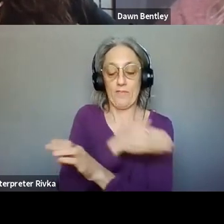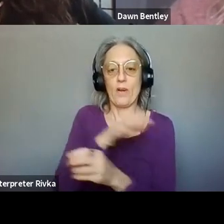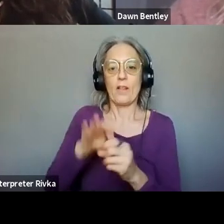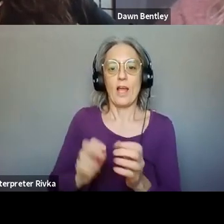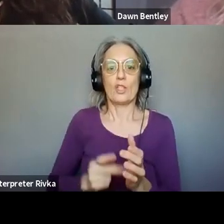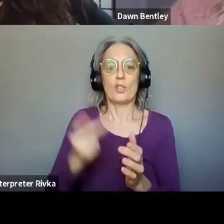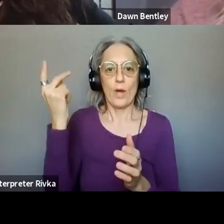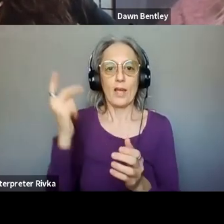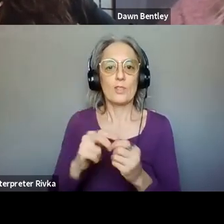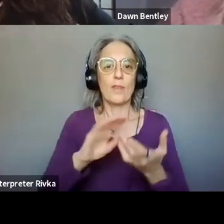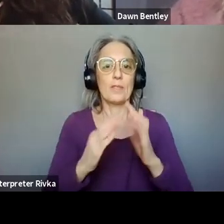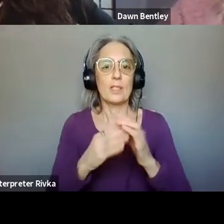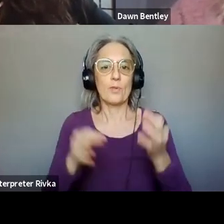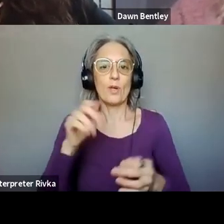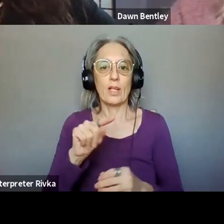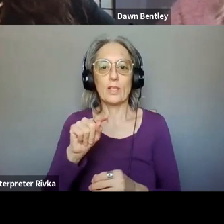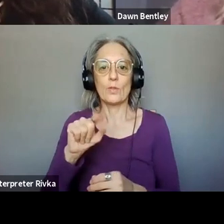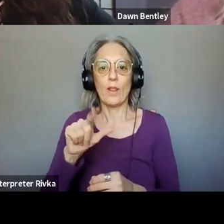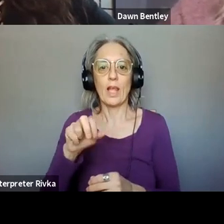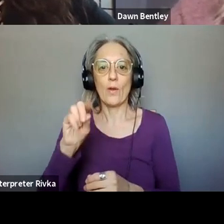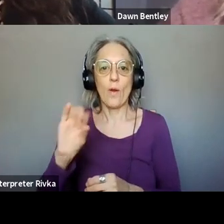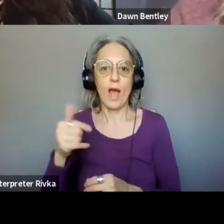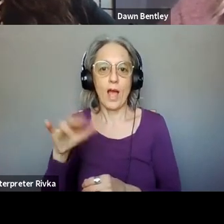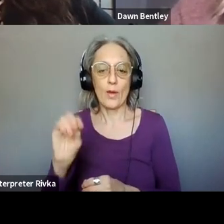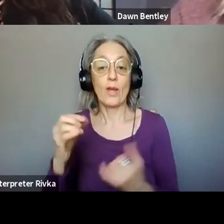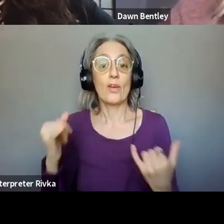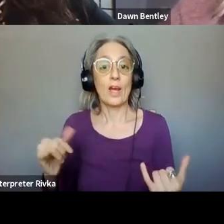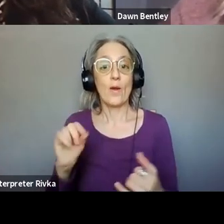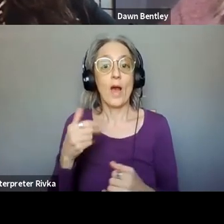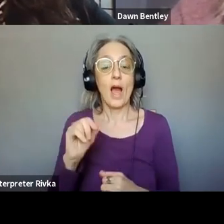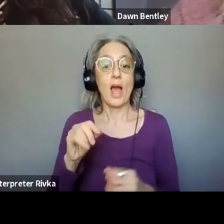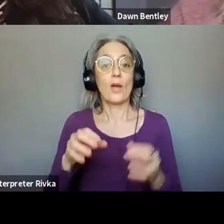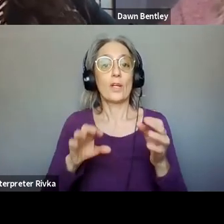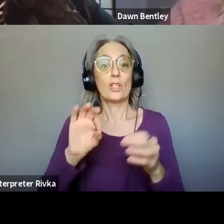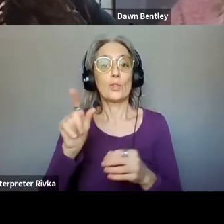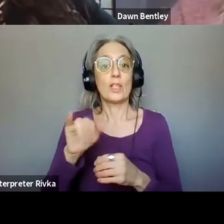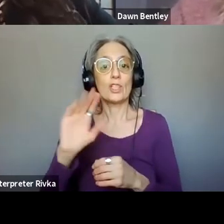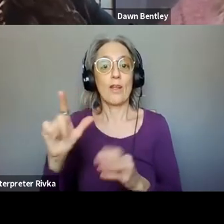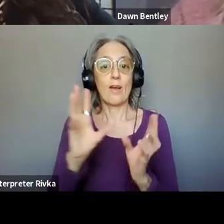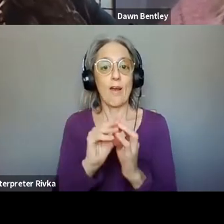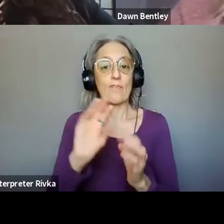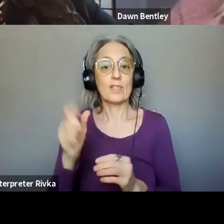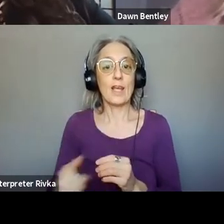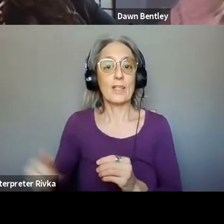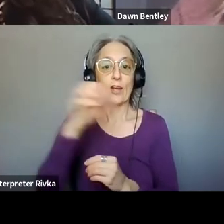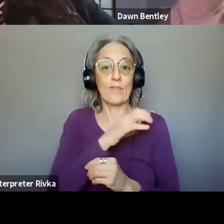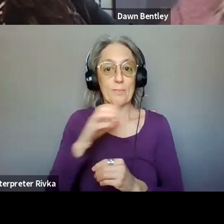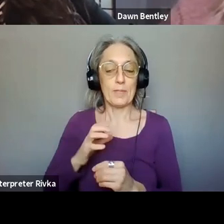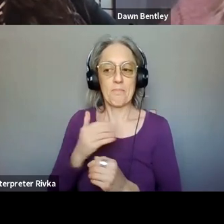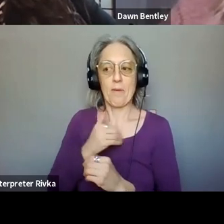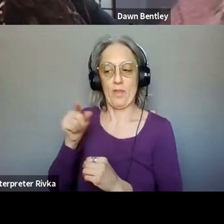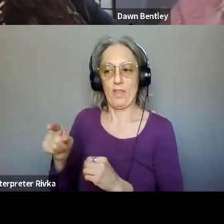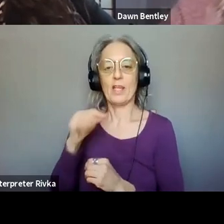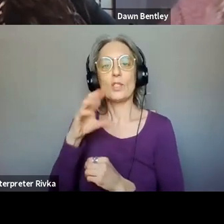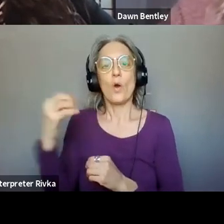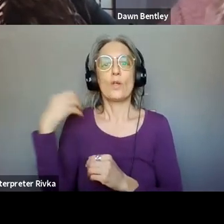Toledo Municipal Court in Toledo. He's currently a member of the Ohio Judicial Conference Executive Committee, where he co-chairs that organization's